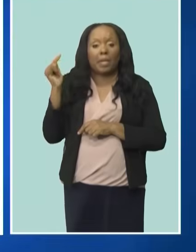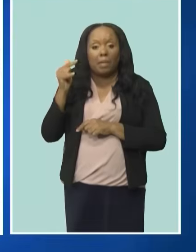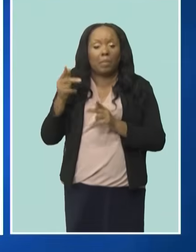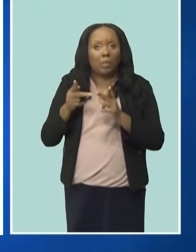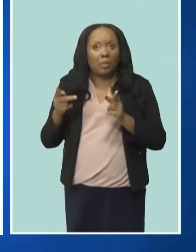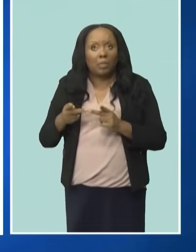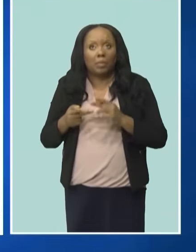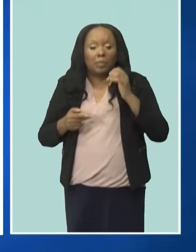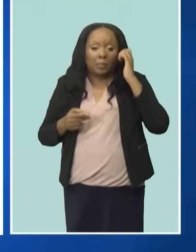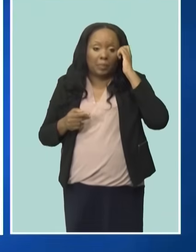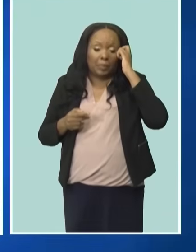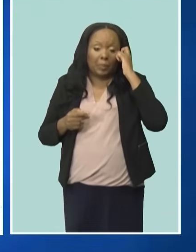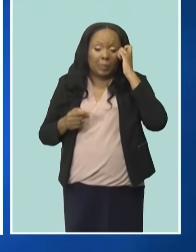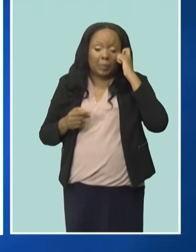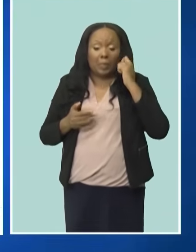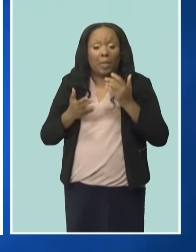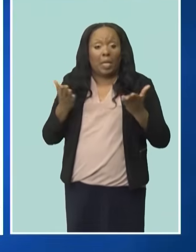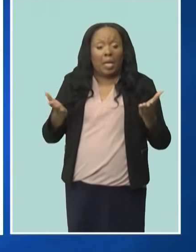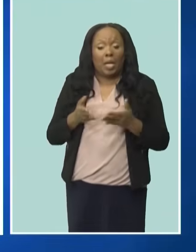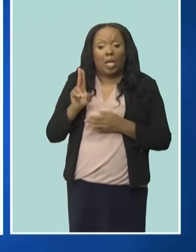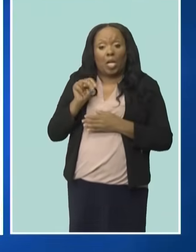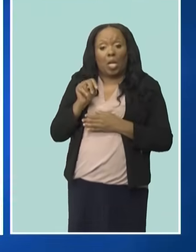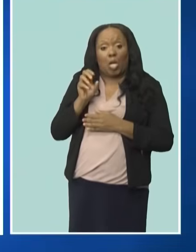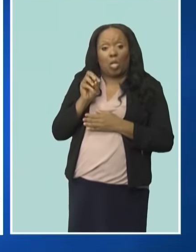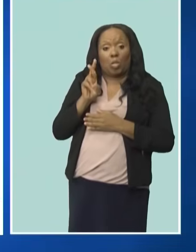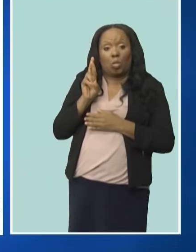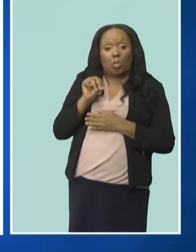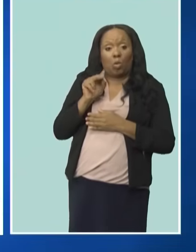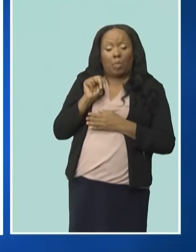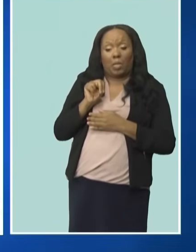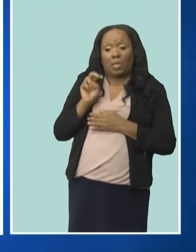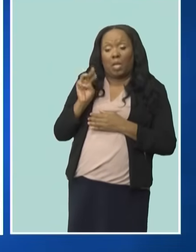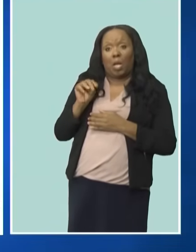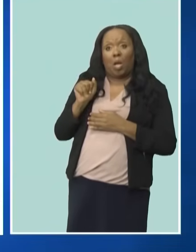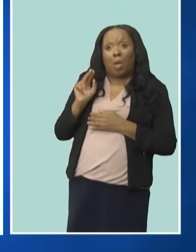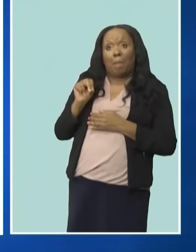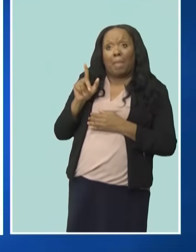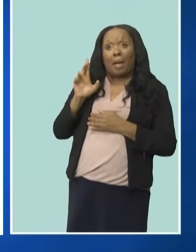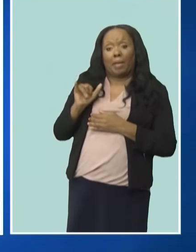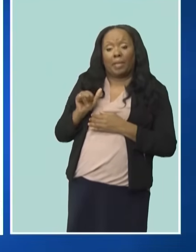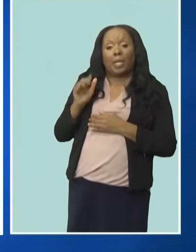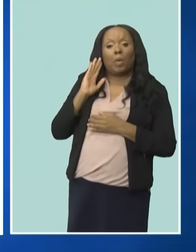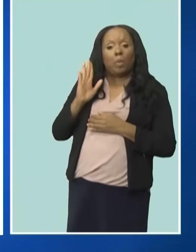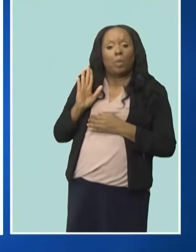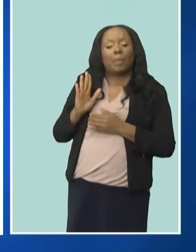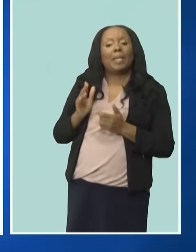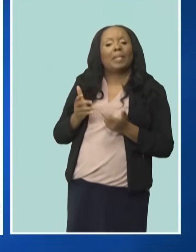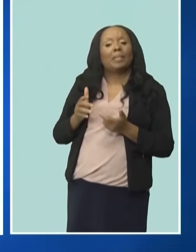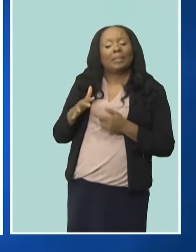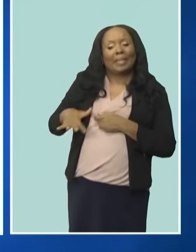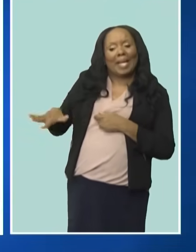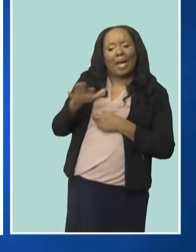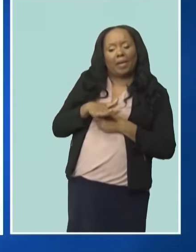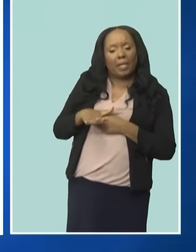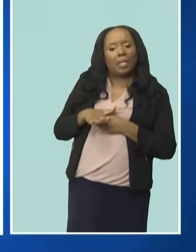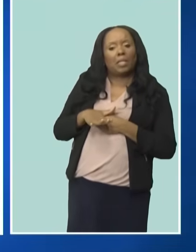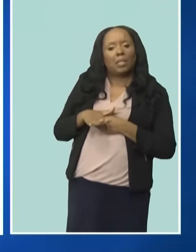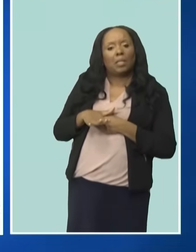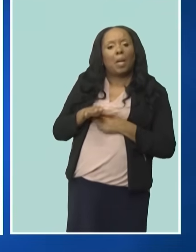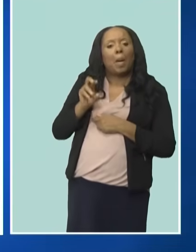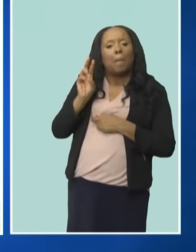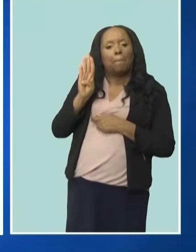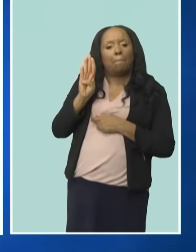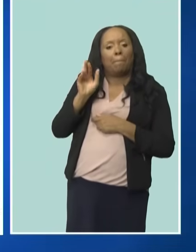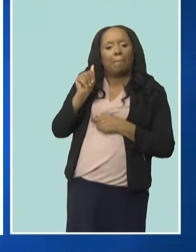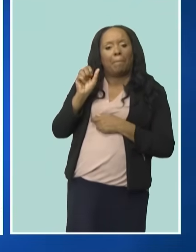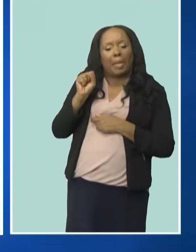Manley as the base for the immediate, along with the lesser plane sizes into Ian Fleming, which